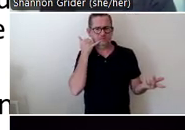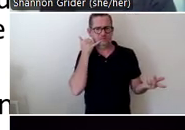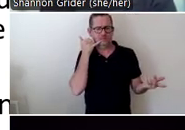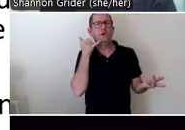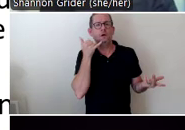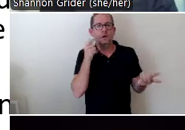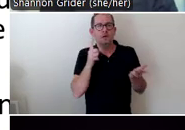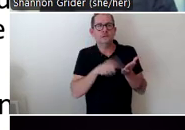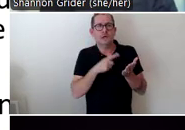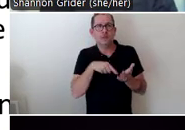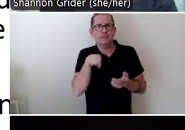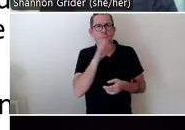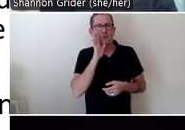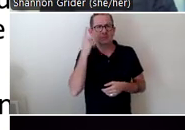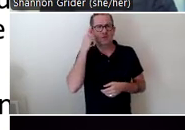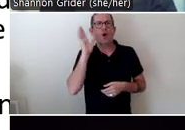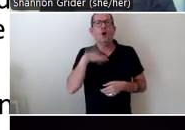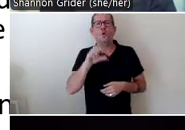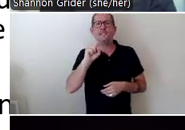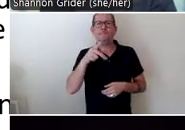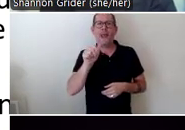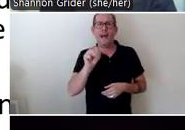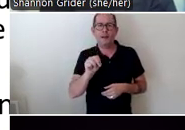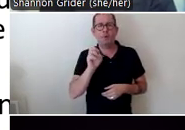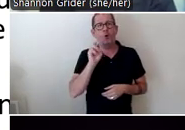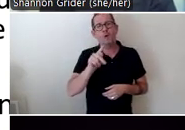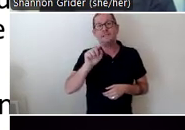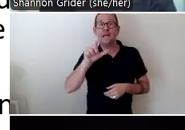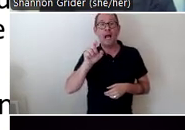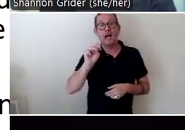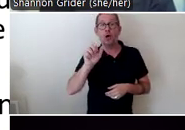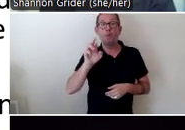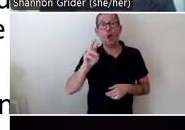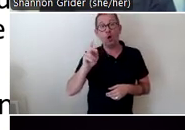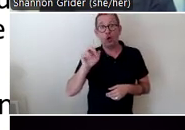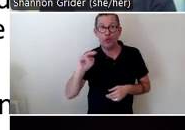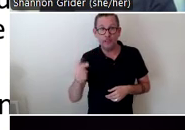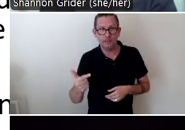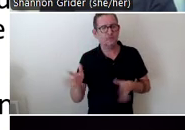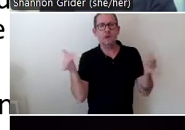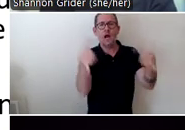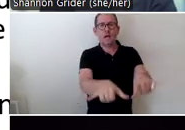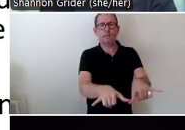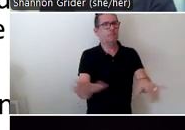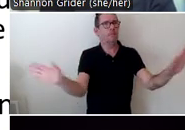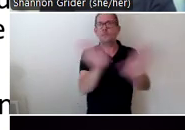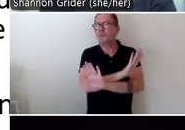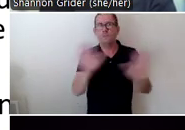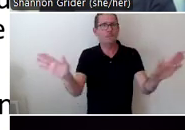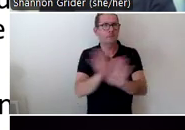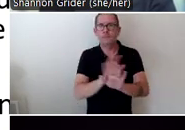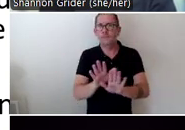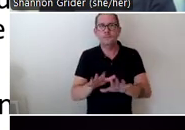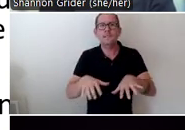to either announce that this is an interpreted call or not. Sometimes if you hear it announced, this is